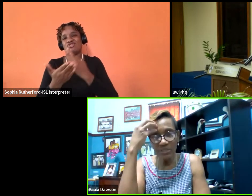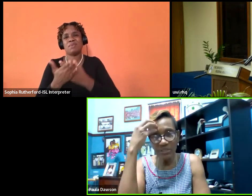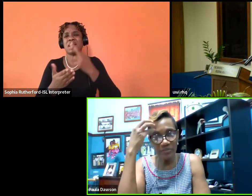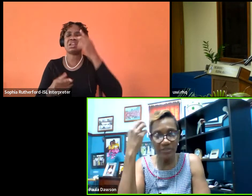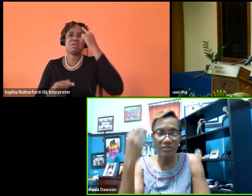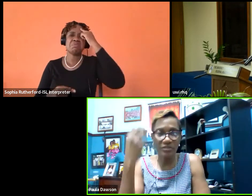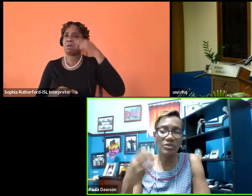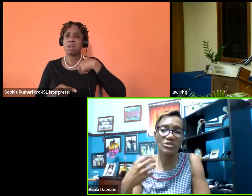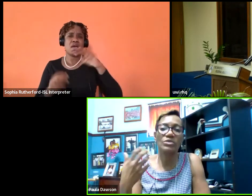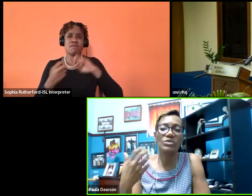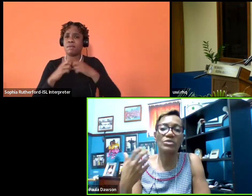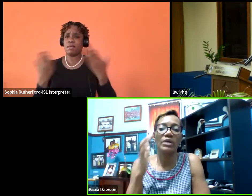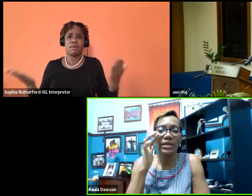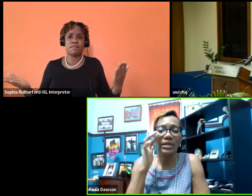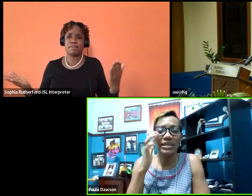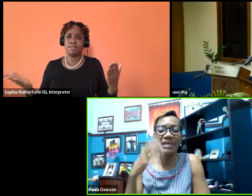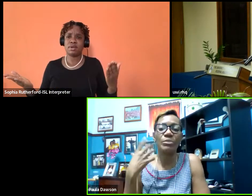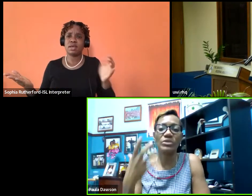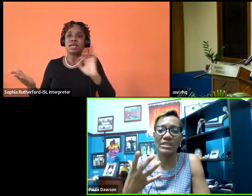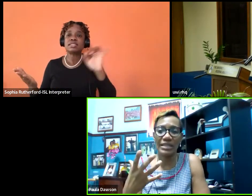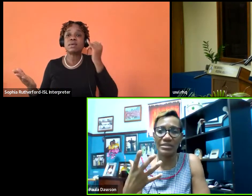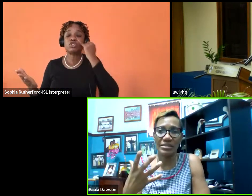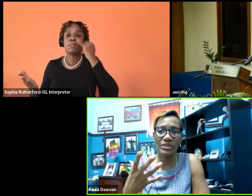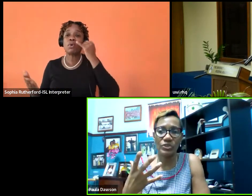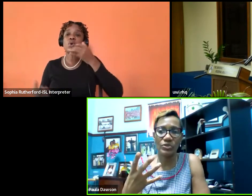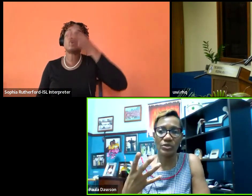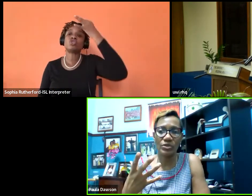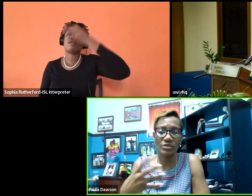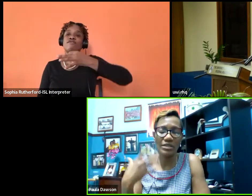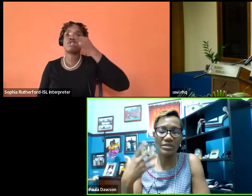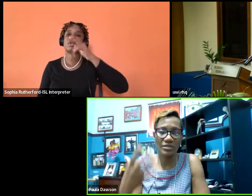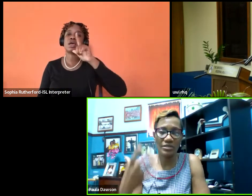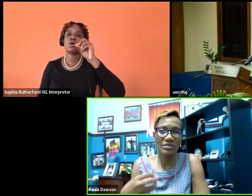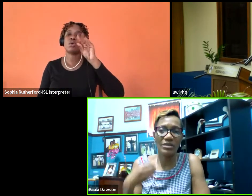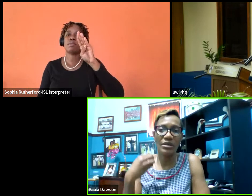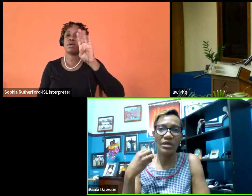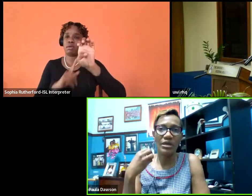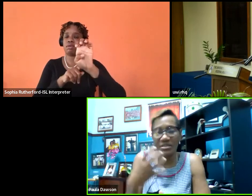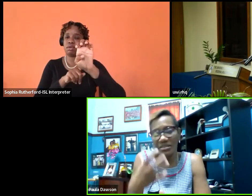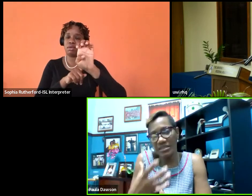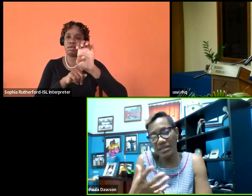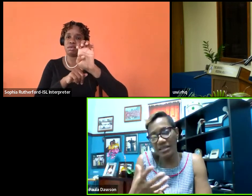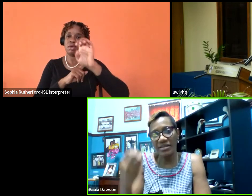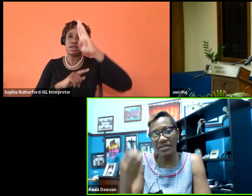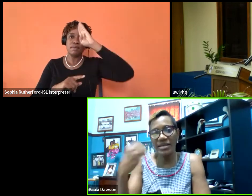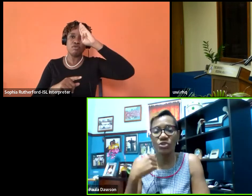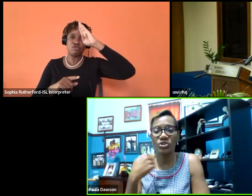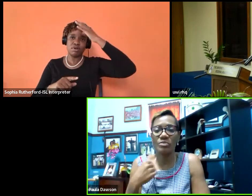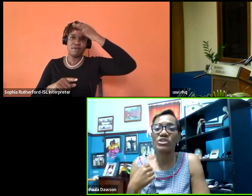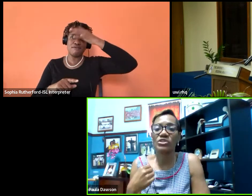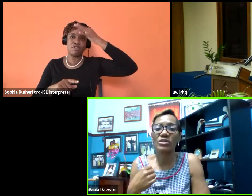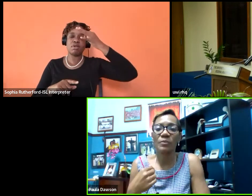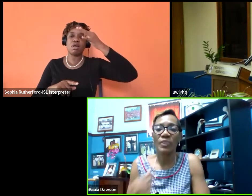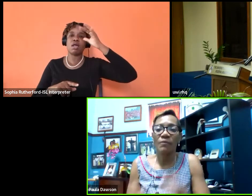Similarly, if it's in the frontal lobe, they have a personality issue because that deals with insight and introspection.